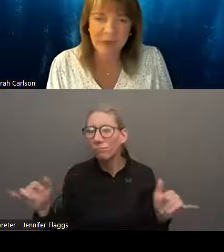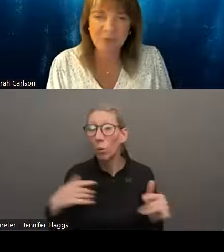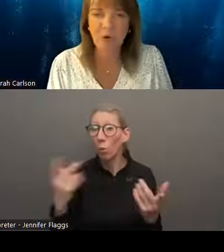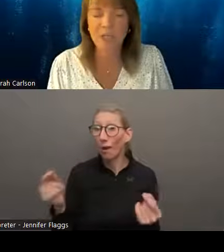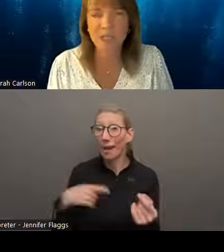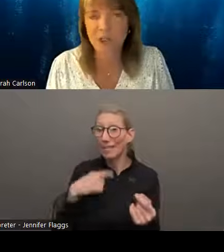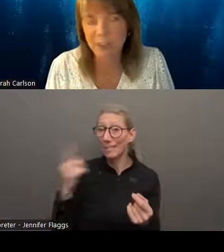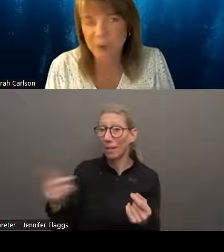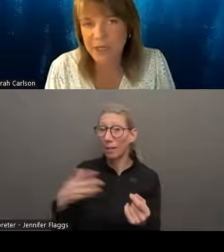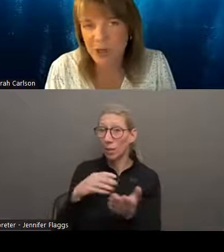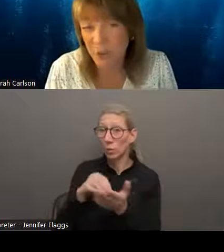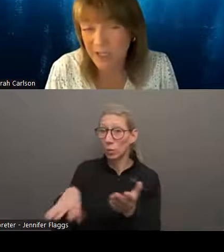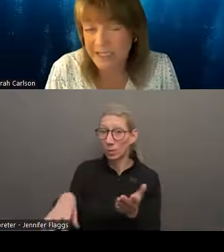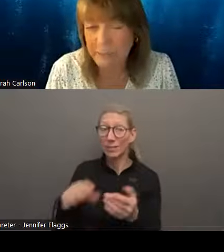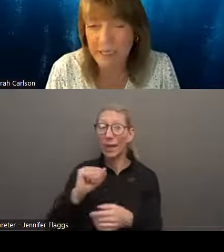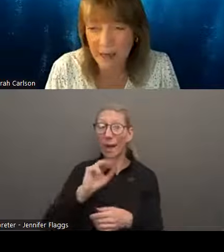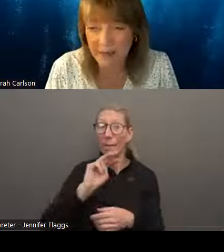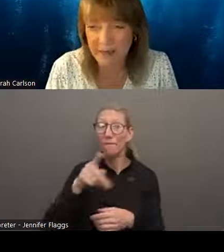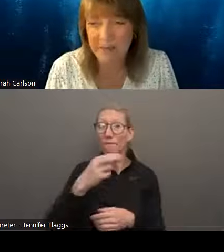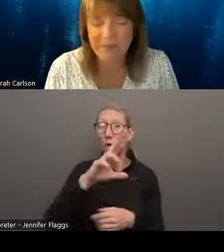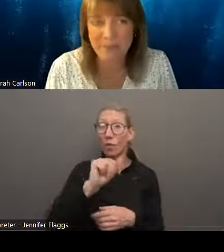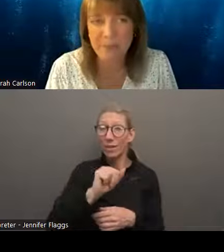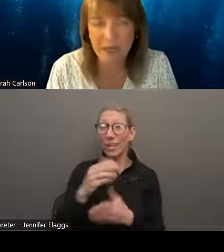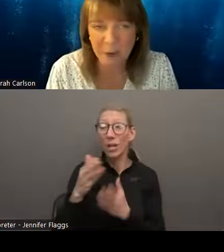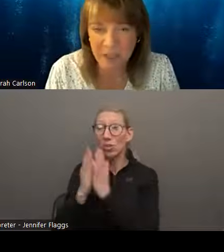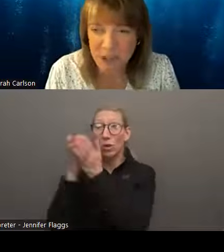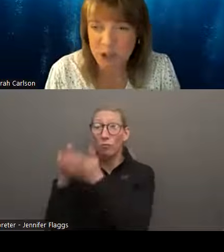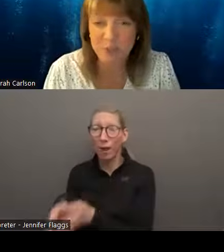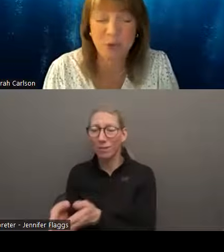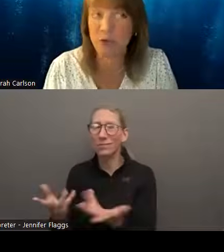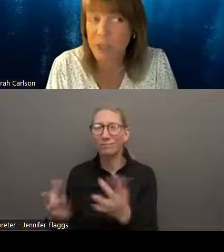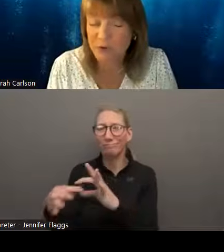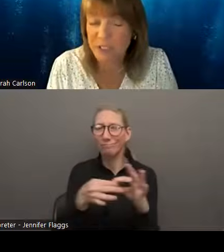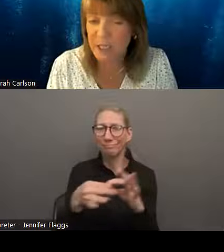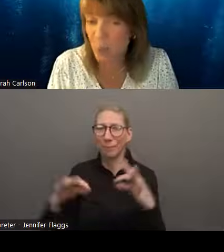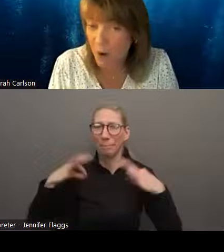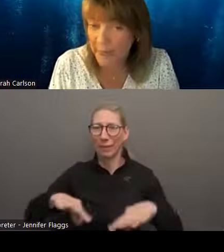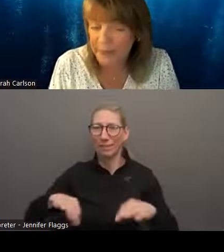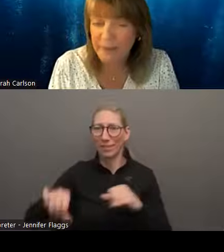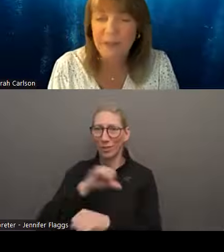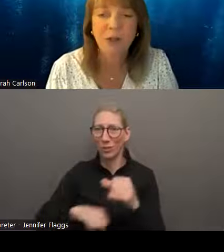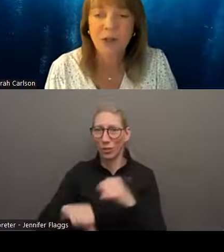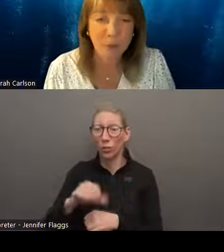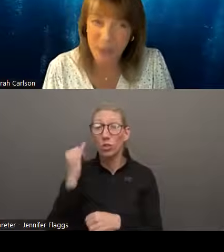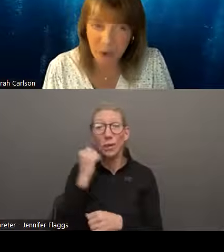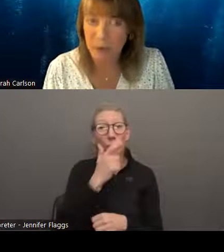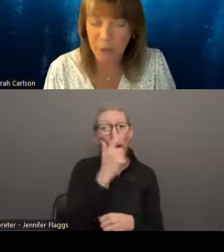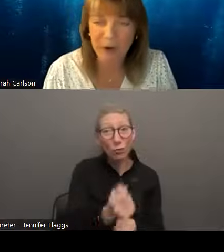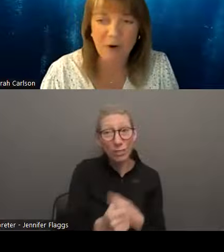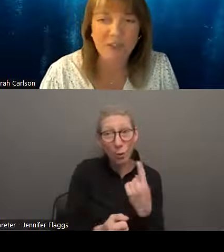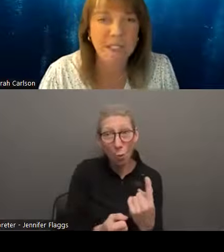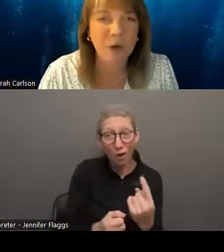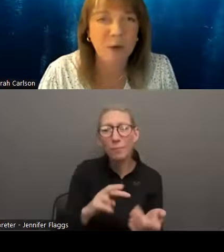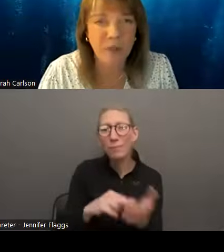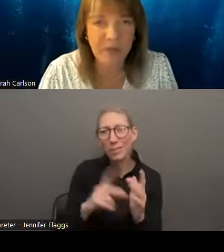that amphoras and shipwrecks are really symbiotic. They have a symbiotic relationship. So if you're interested in one, you better be